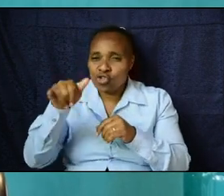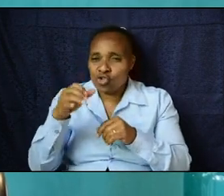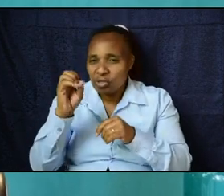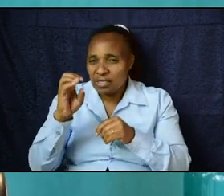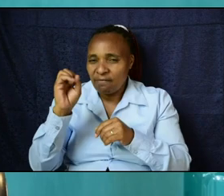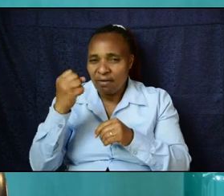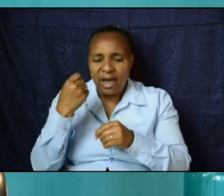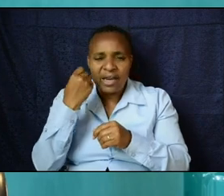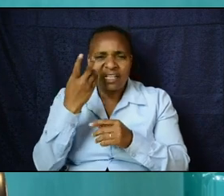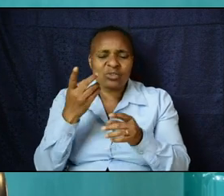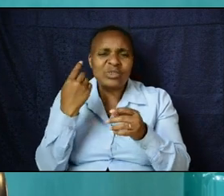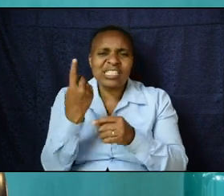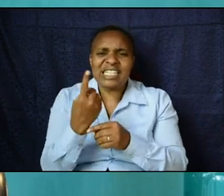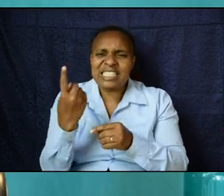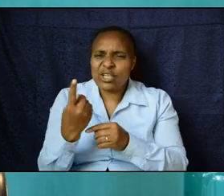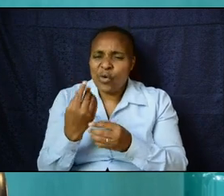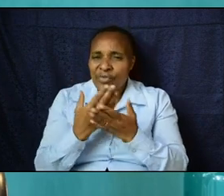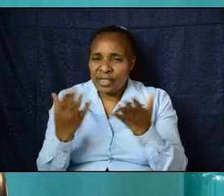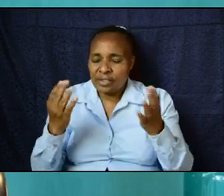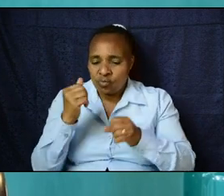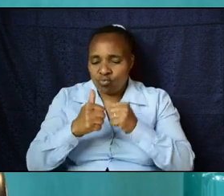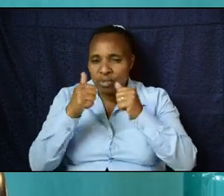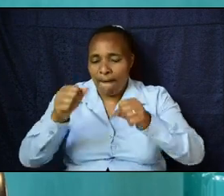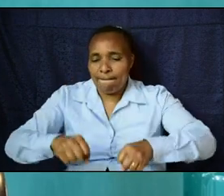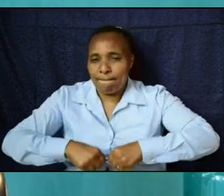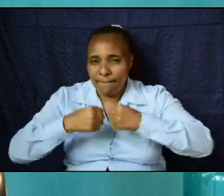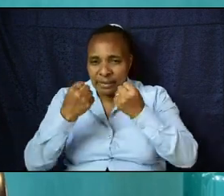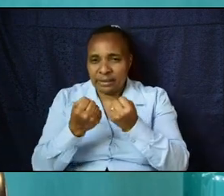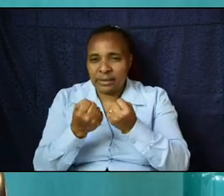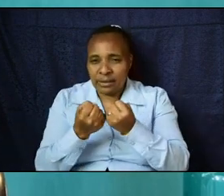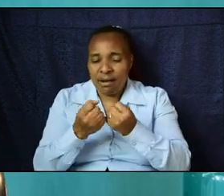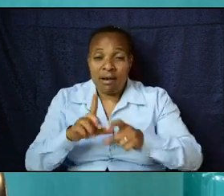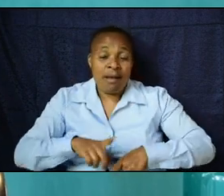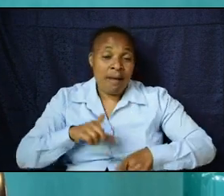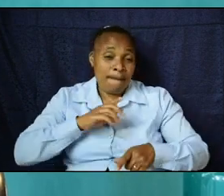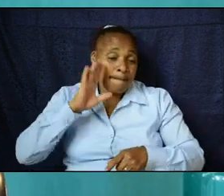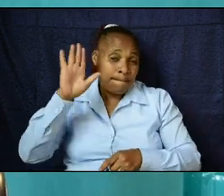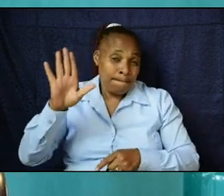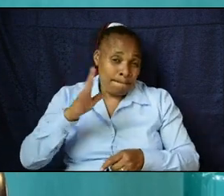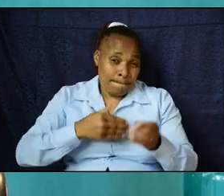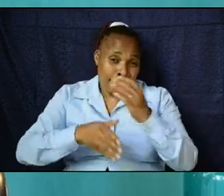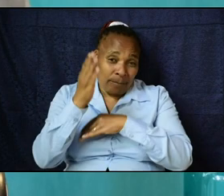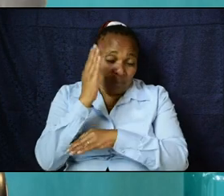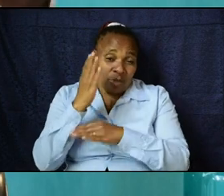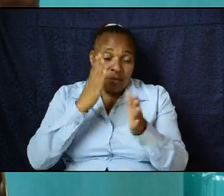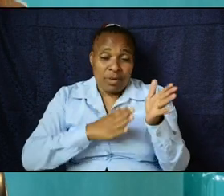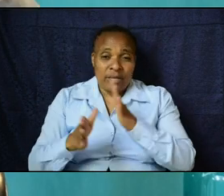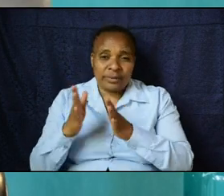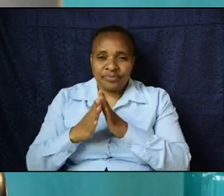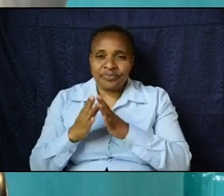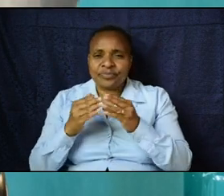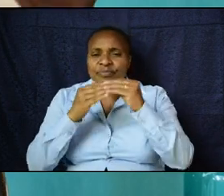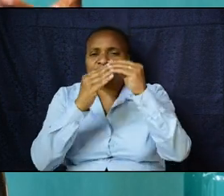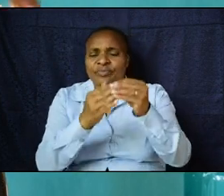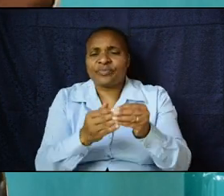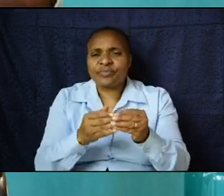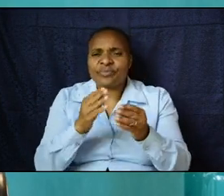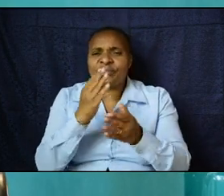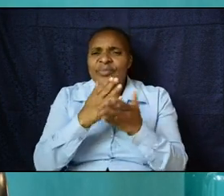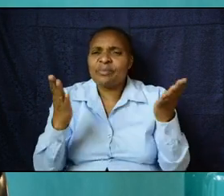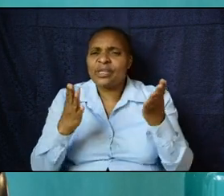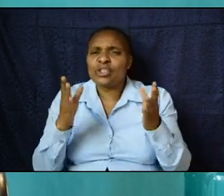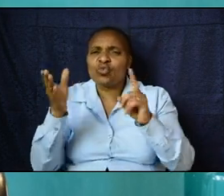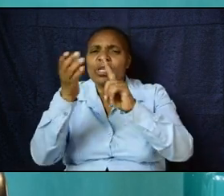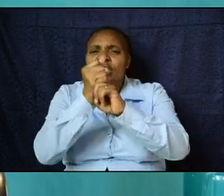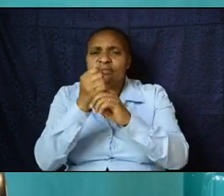understood that every single thing that happened in his life, it was God's plan, and it was leading him to somewhere, to achieve a greater goal